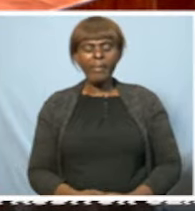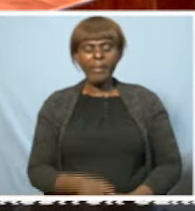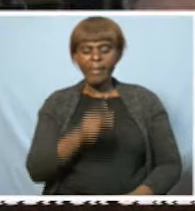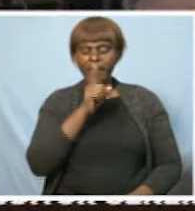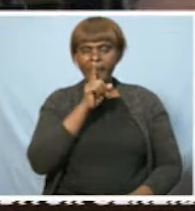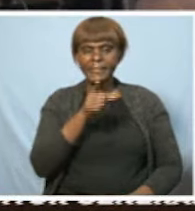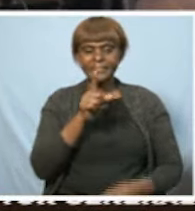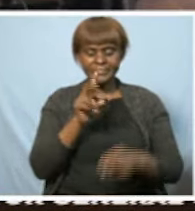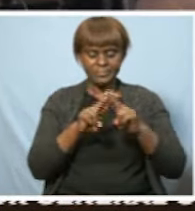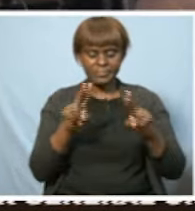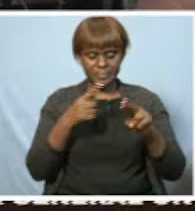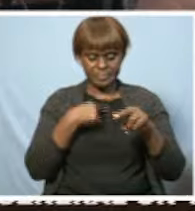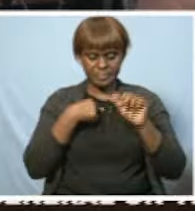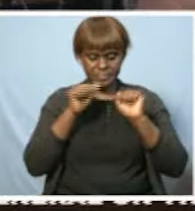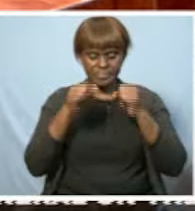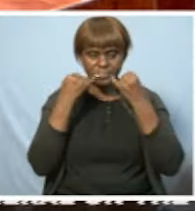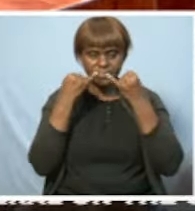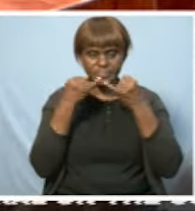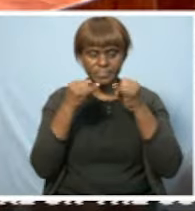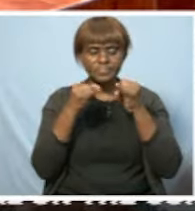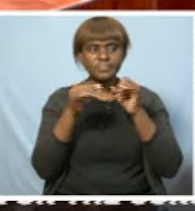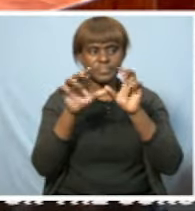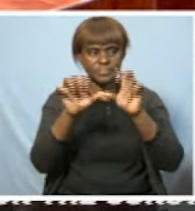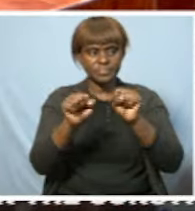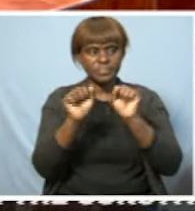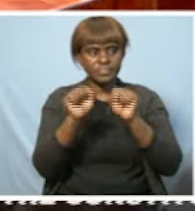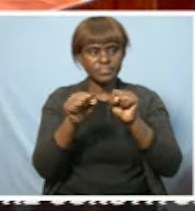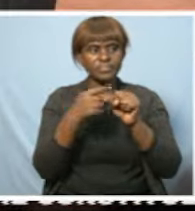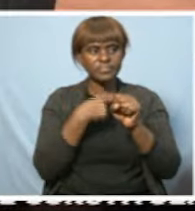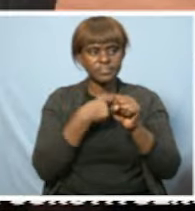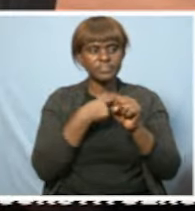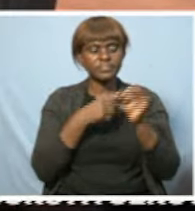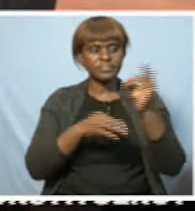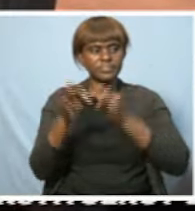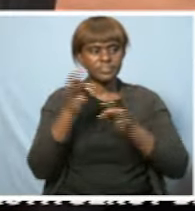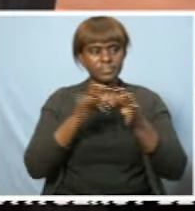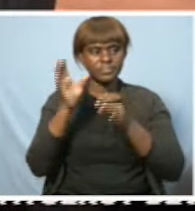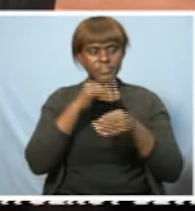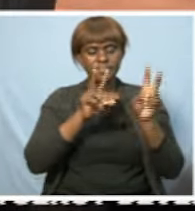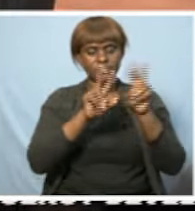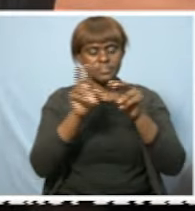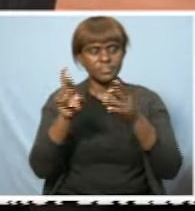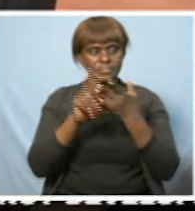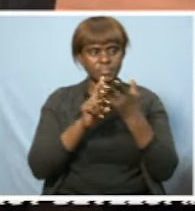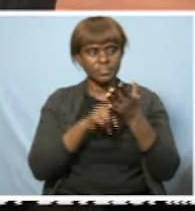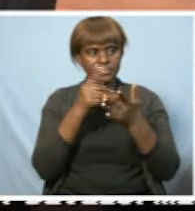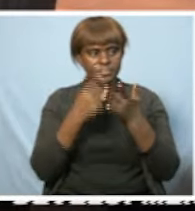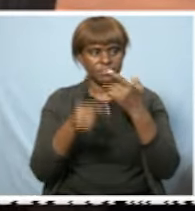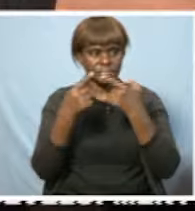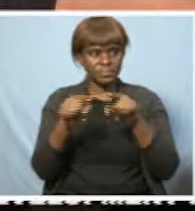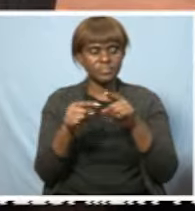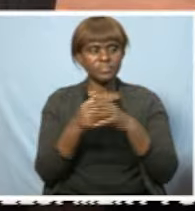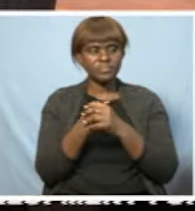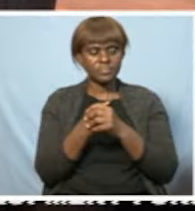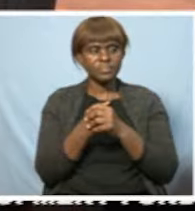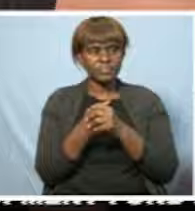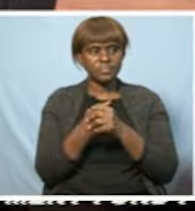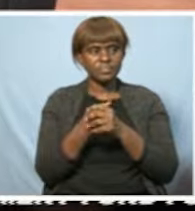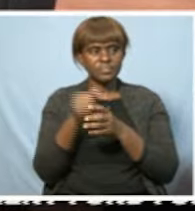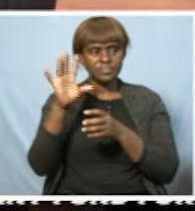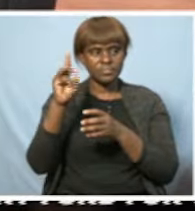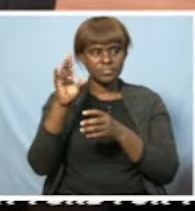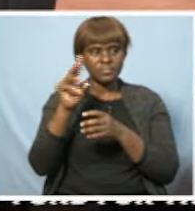Chair, I can confirm in affirmation, yes, Chair. I alluded to the inspection report that was conducted on the 7th